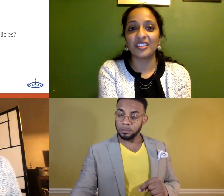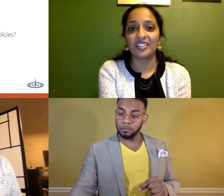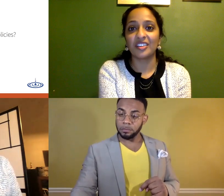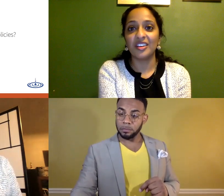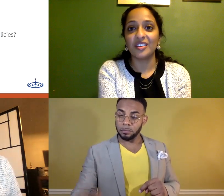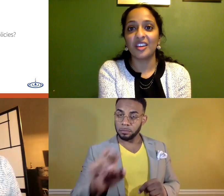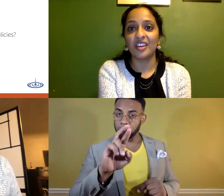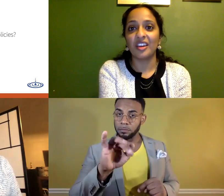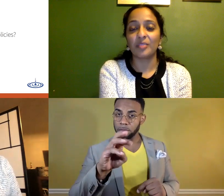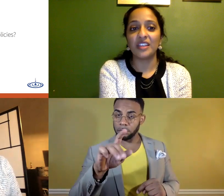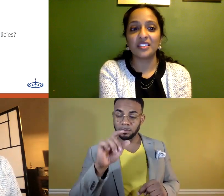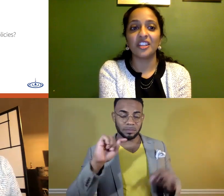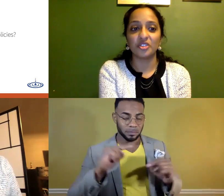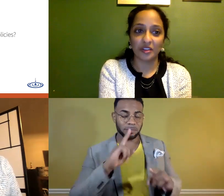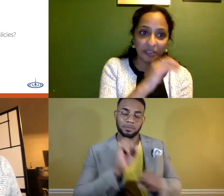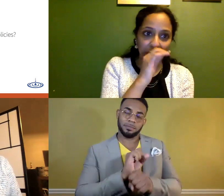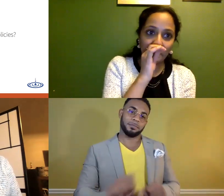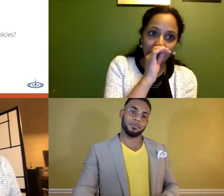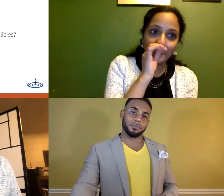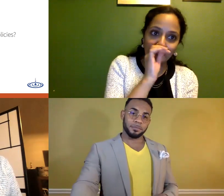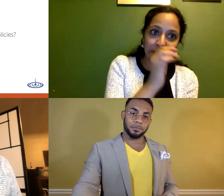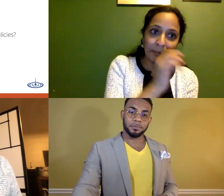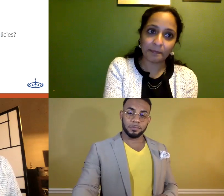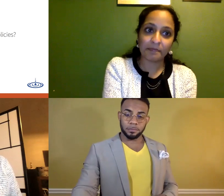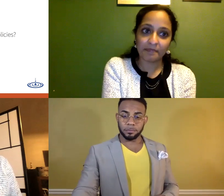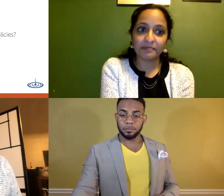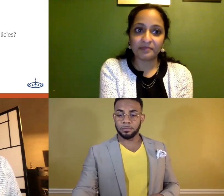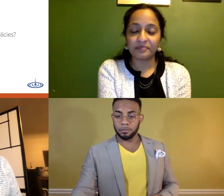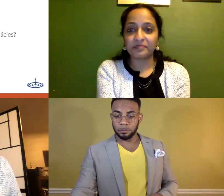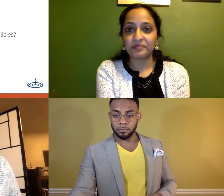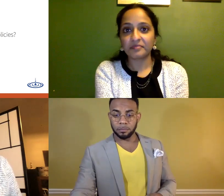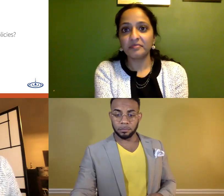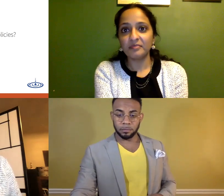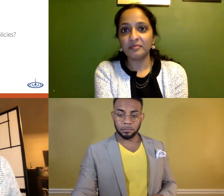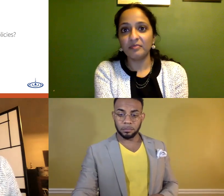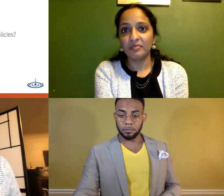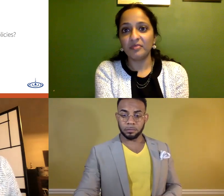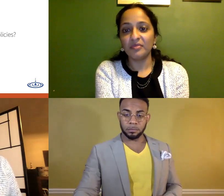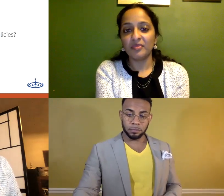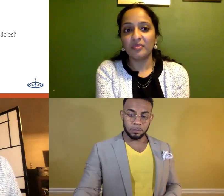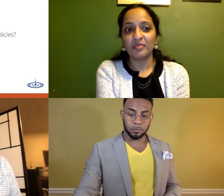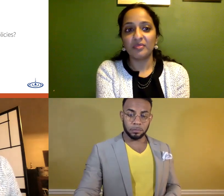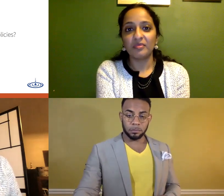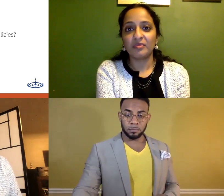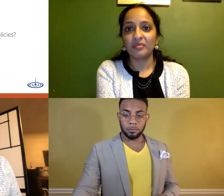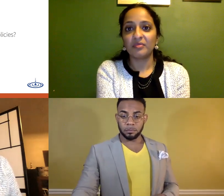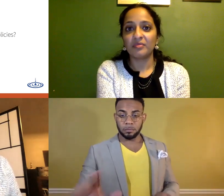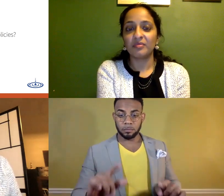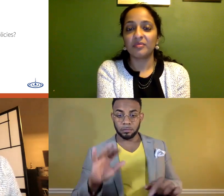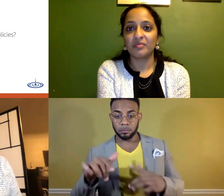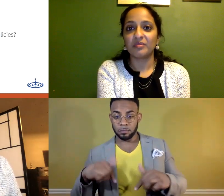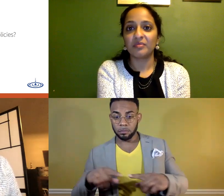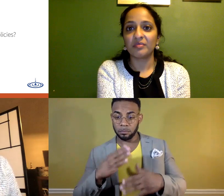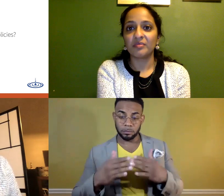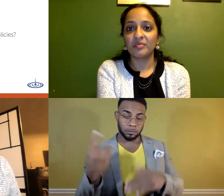Absolutely. Absolutely. The basic nature of it. It hurts all of us. At the end of the day, it hurts all